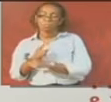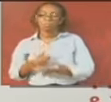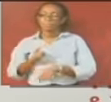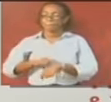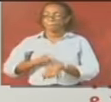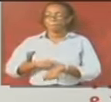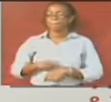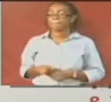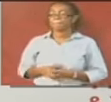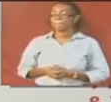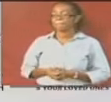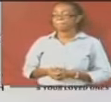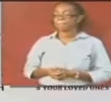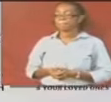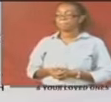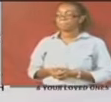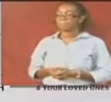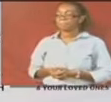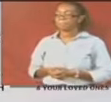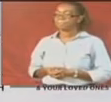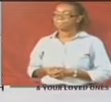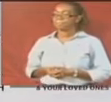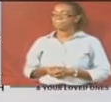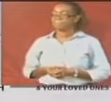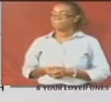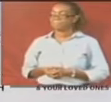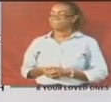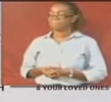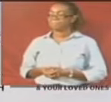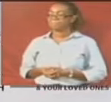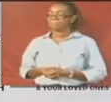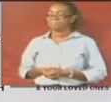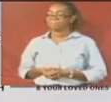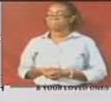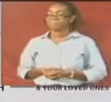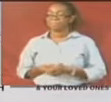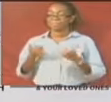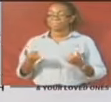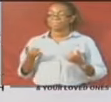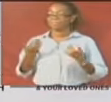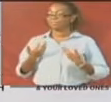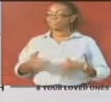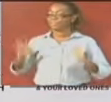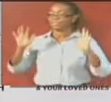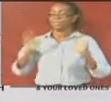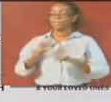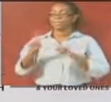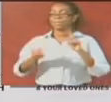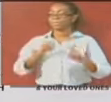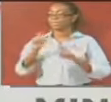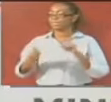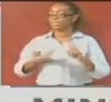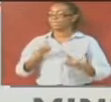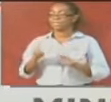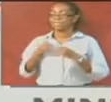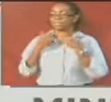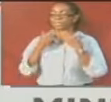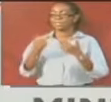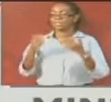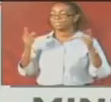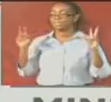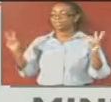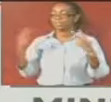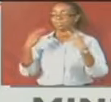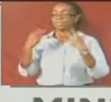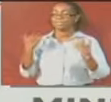vaccinated. Thank you very much, Dr. Hines. We have come to the end of our question and answer segment. Thank you for joining us for